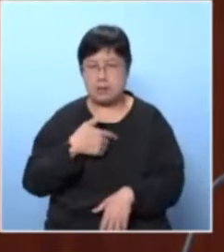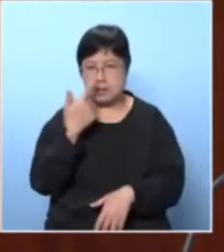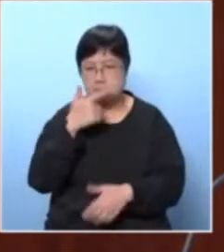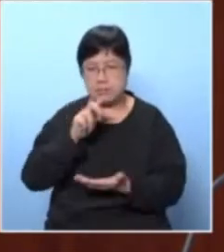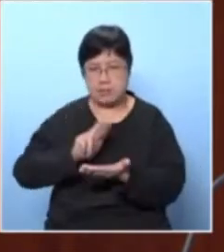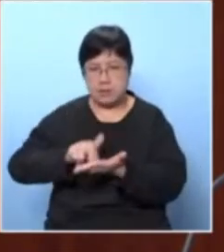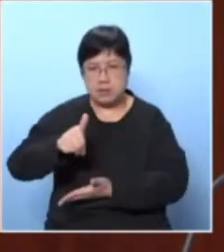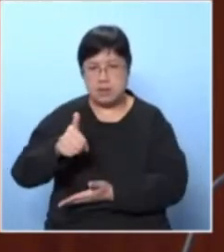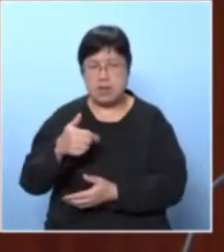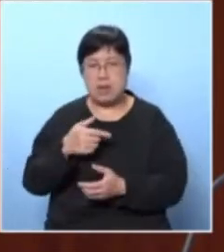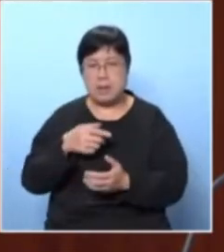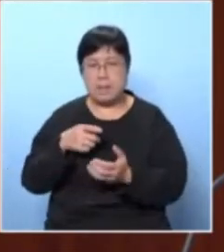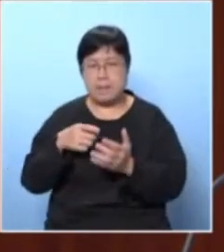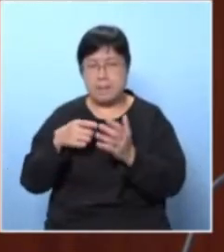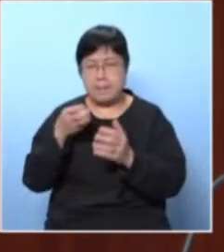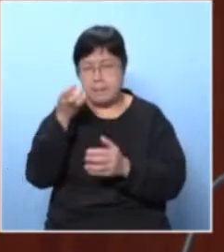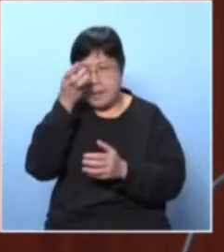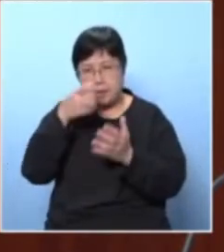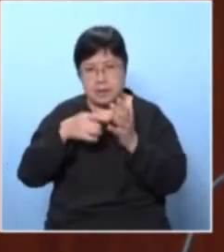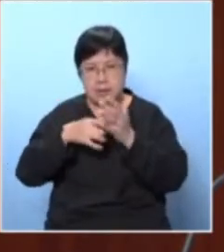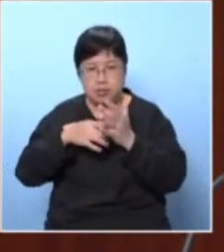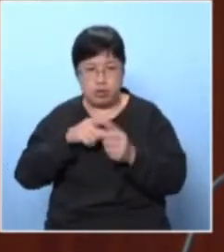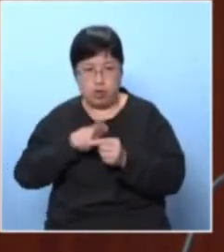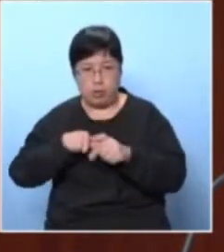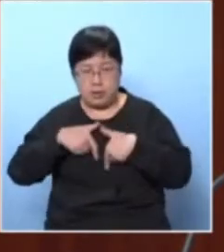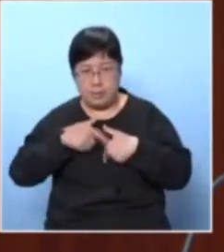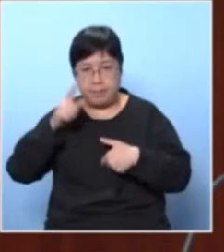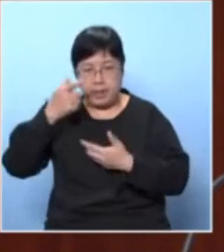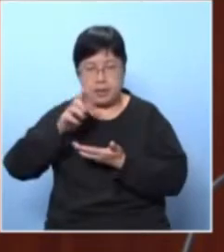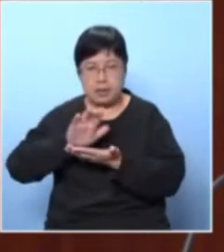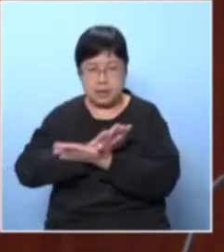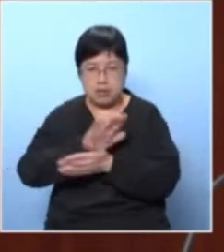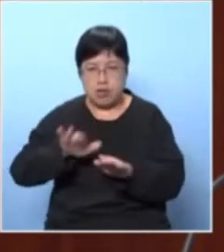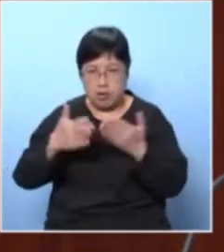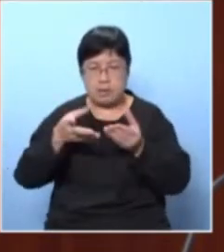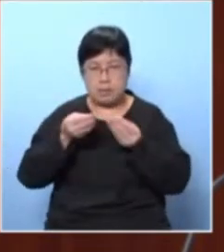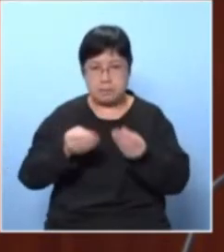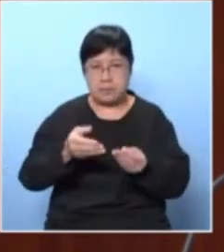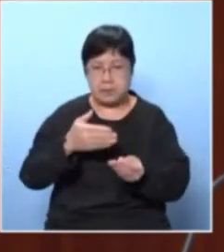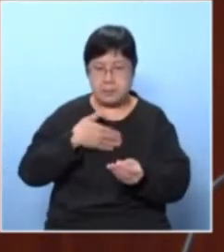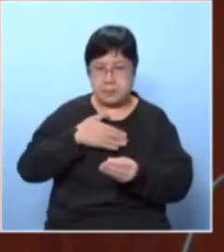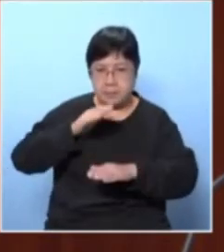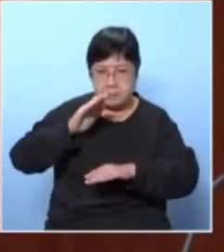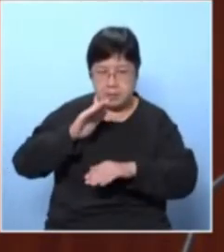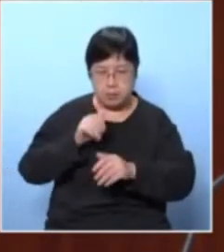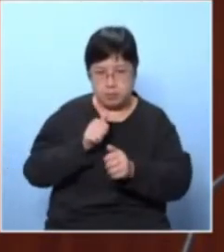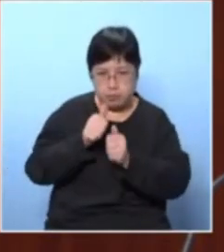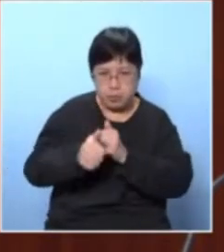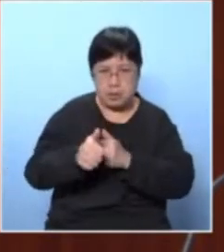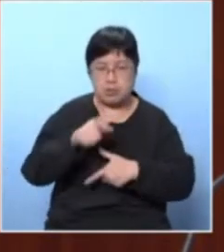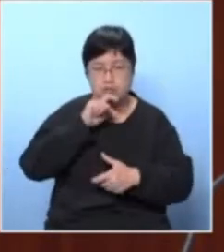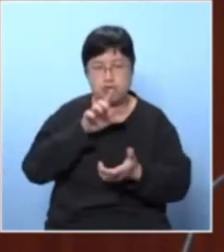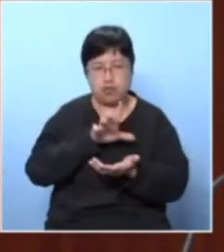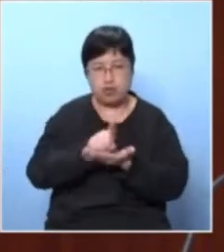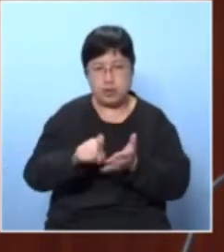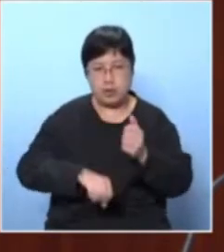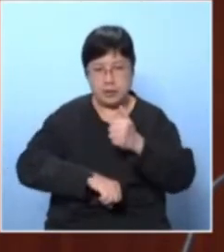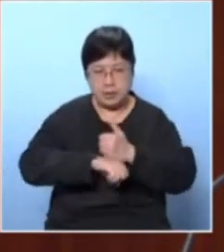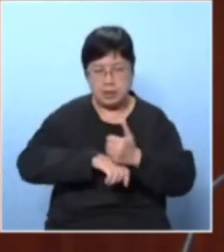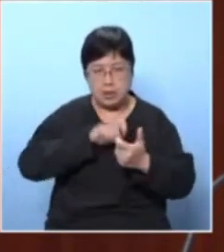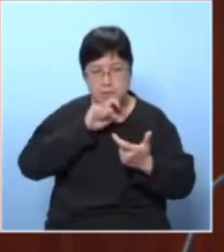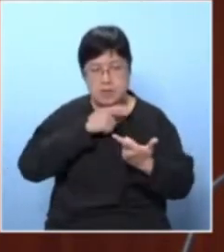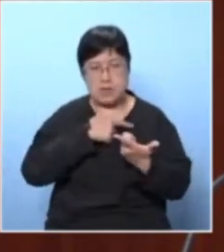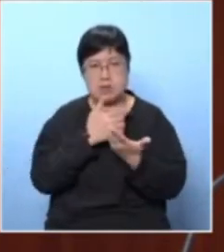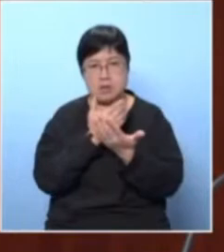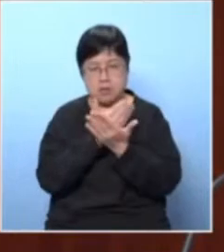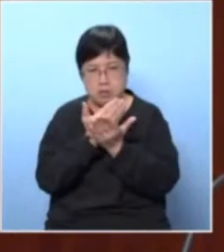markets. The newly built Microelectronics Center will also be commissioned next year to provide advanced infrastructure and hardware